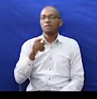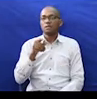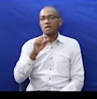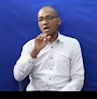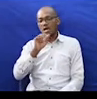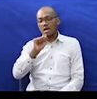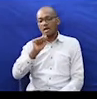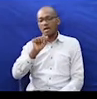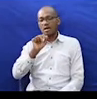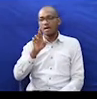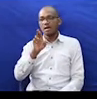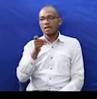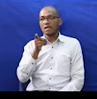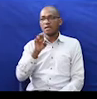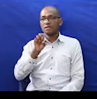adjacent side.